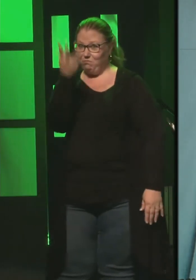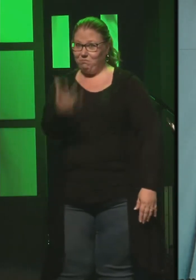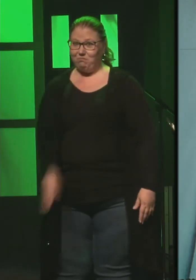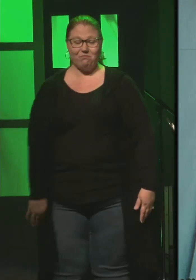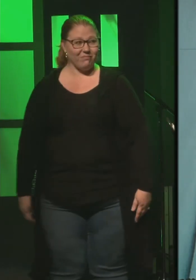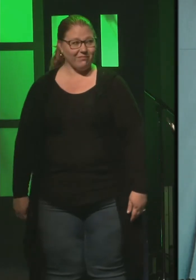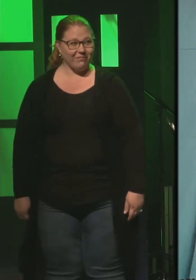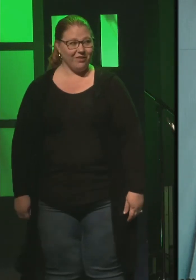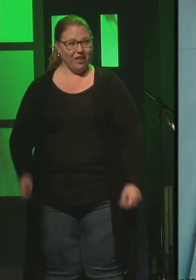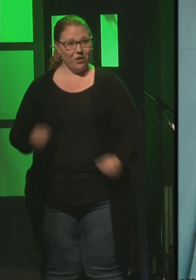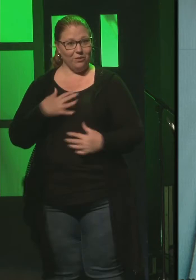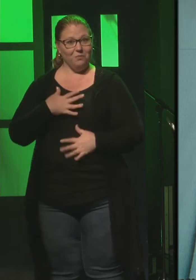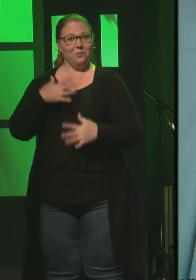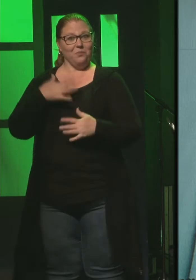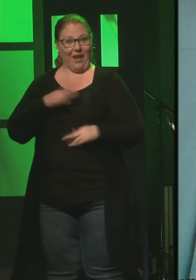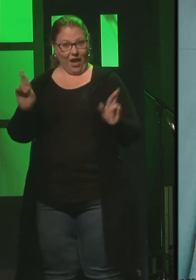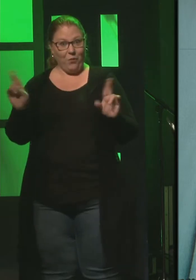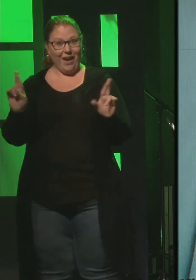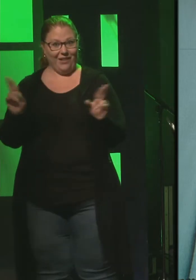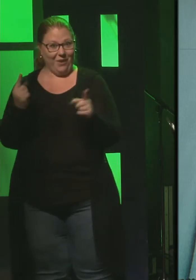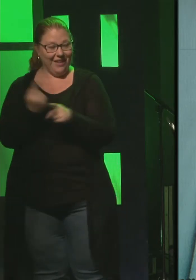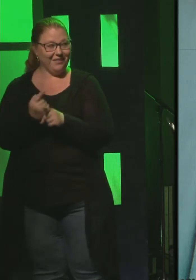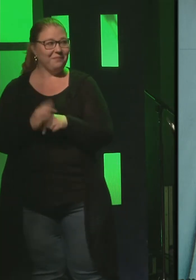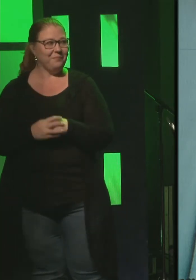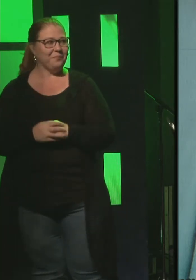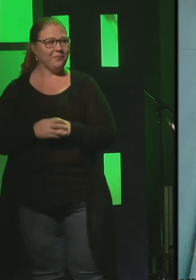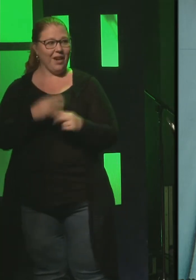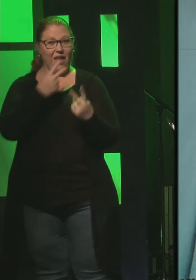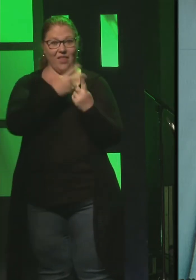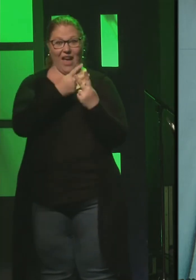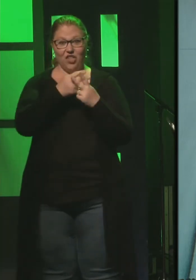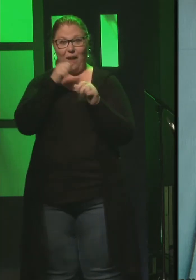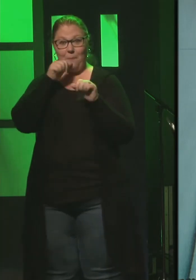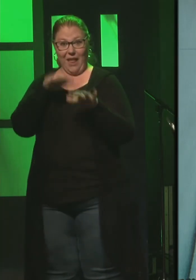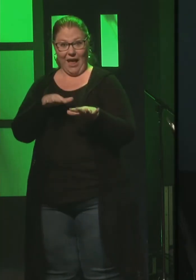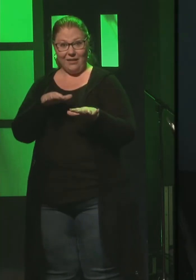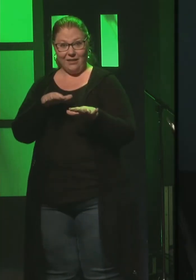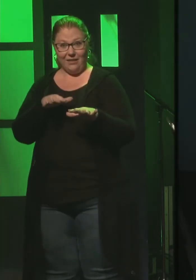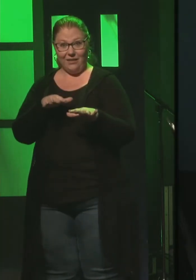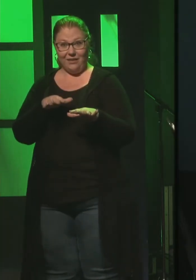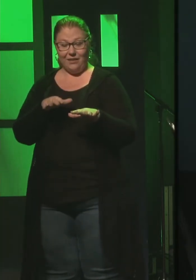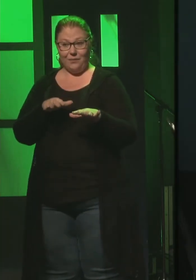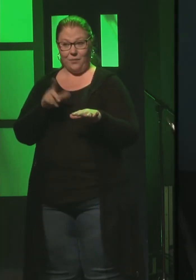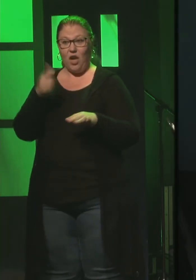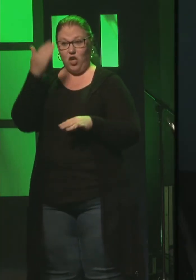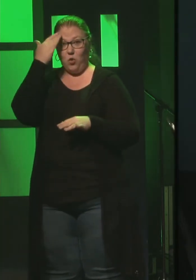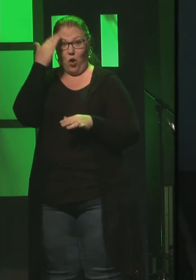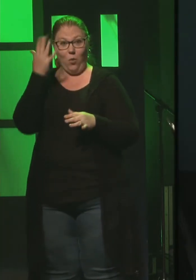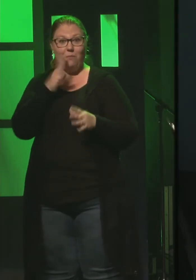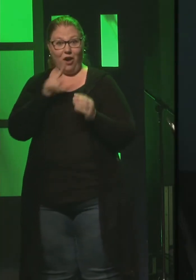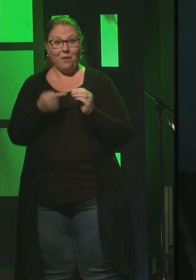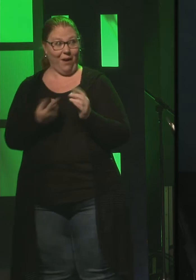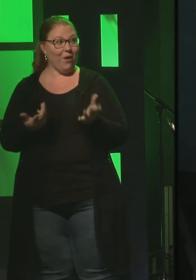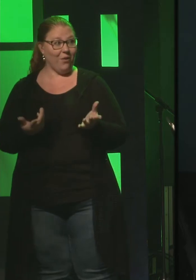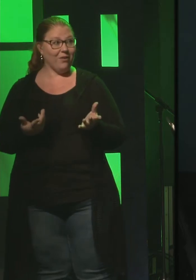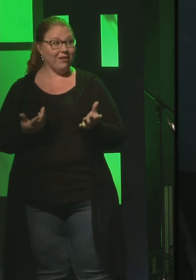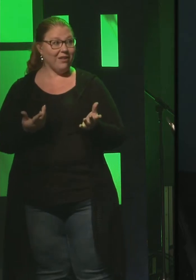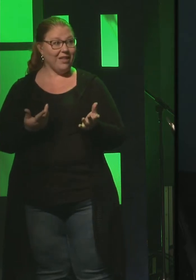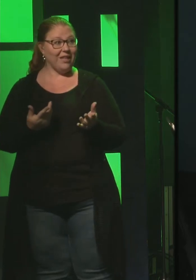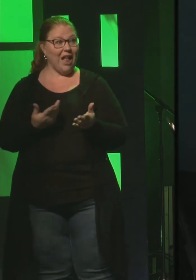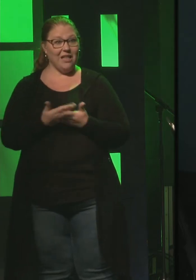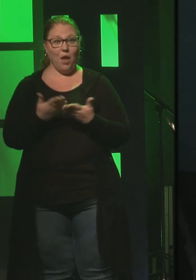So just take a deep breath and get ready for it, all right? The #blessed, right? You know what I'm talking about. Something